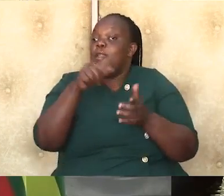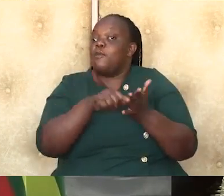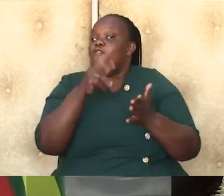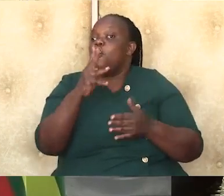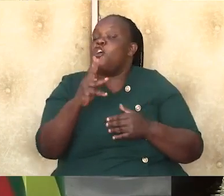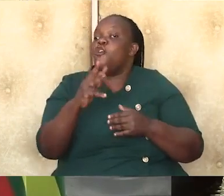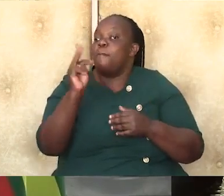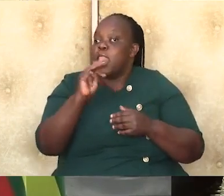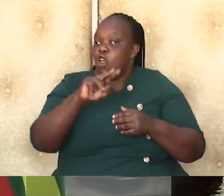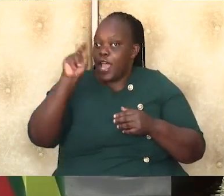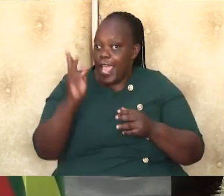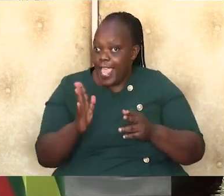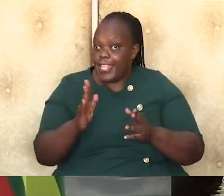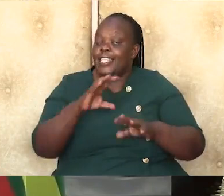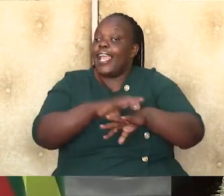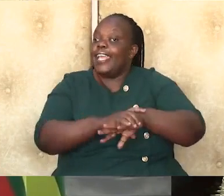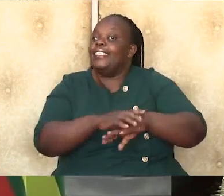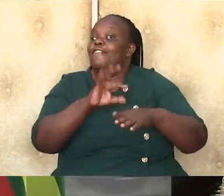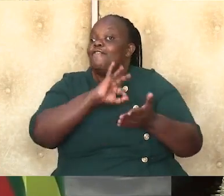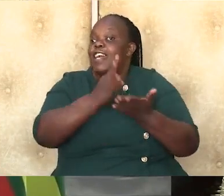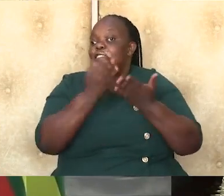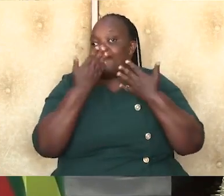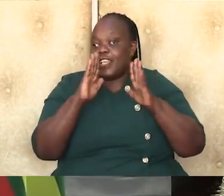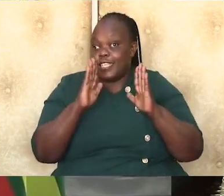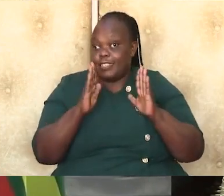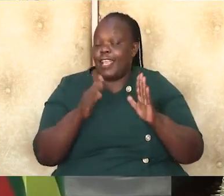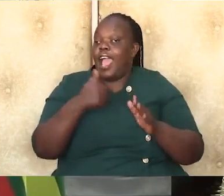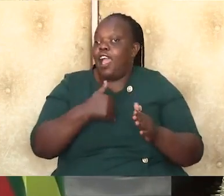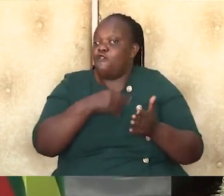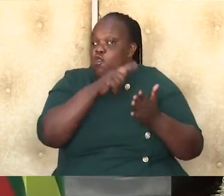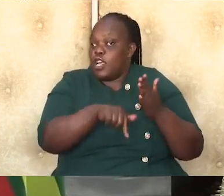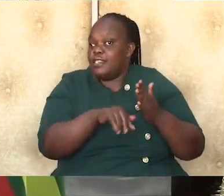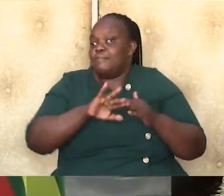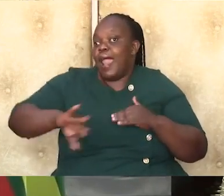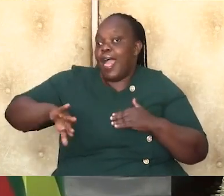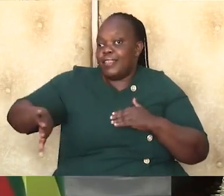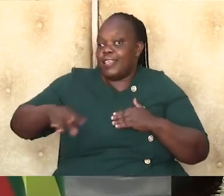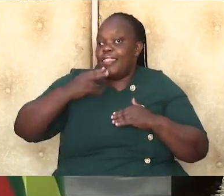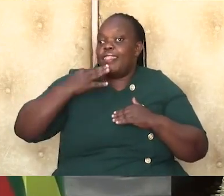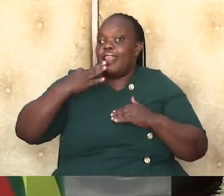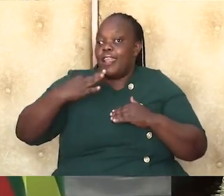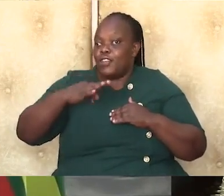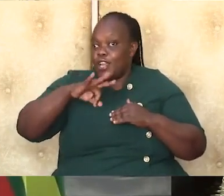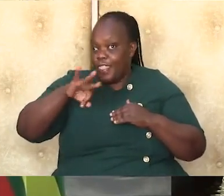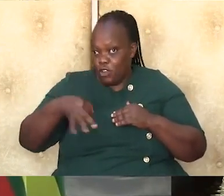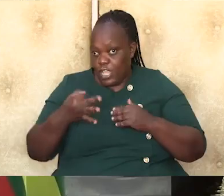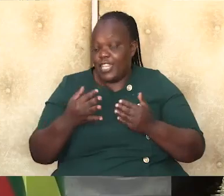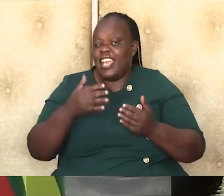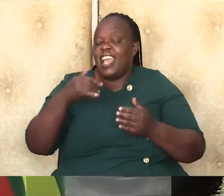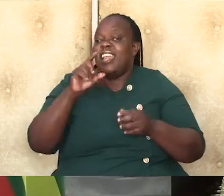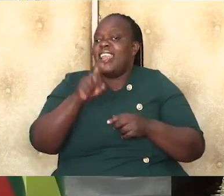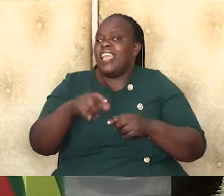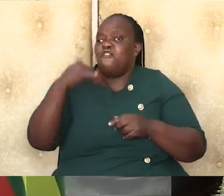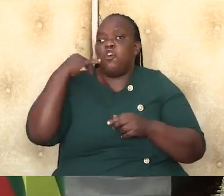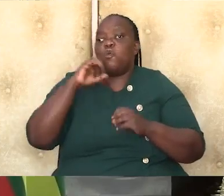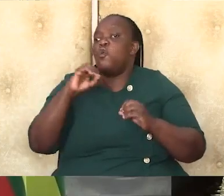million Kenyans have been able to access the funds. So we only have a remainder of 300,000, and you don't need to have a phone. All